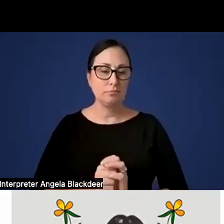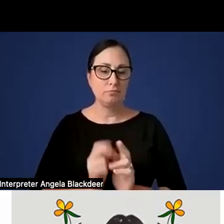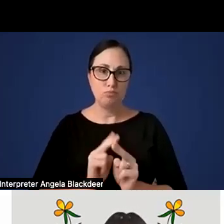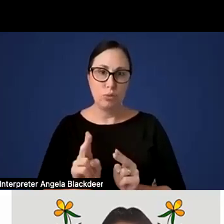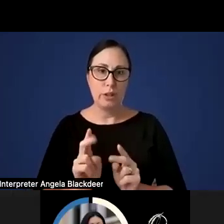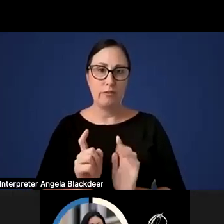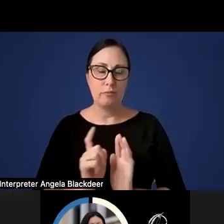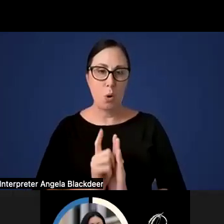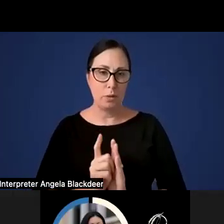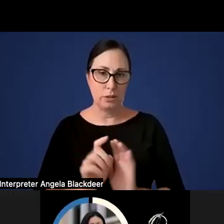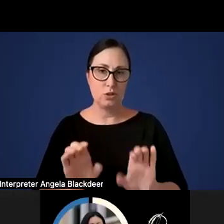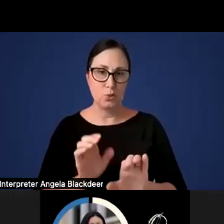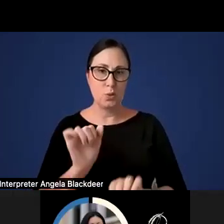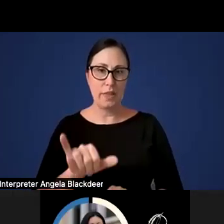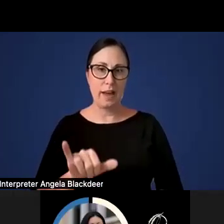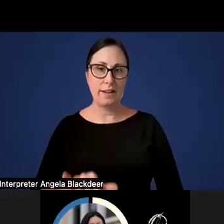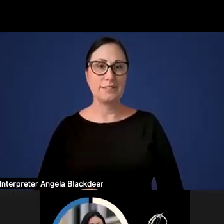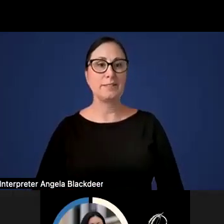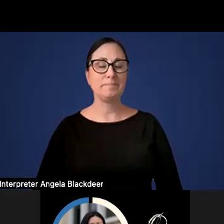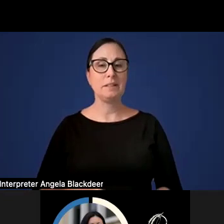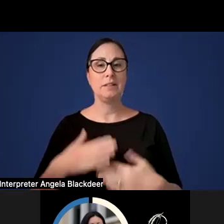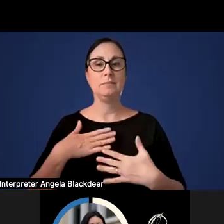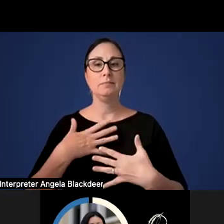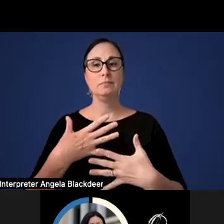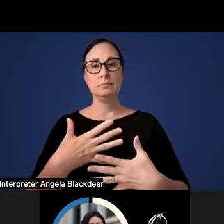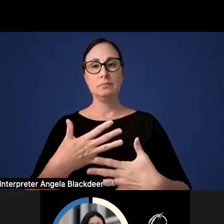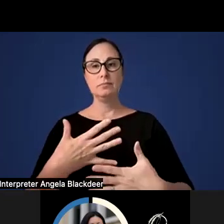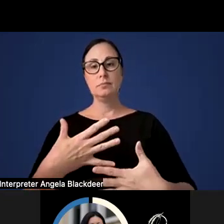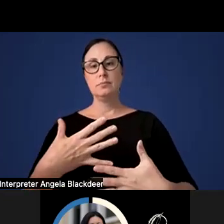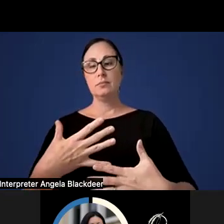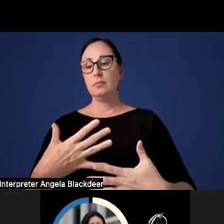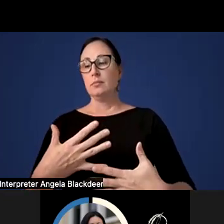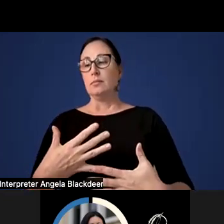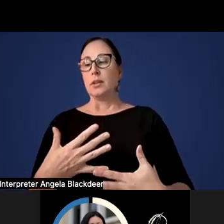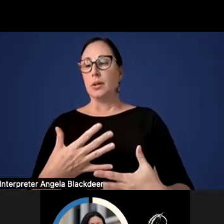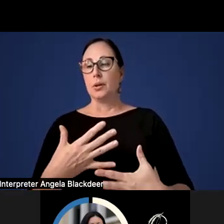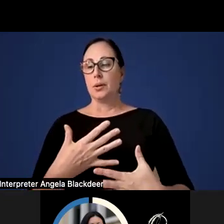so. Can take a breath together.